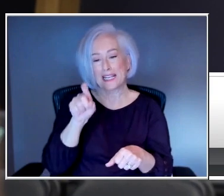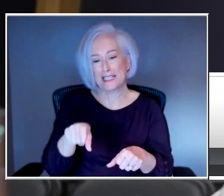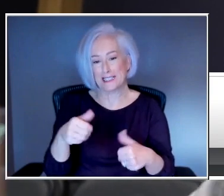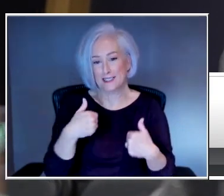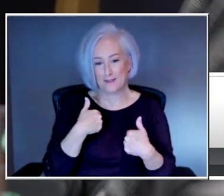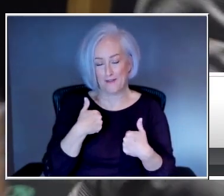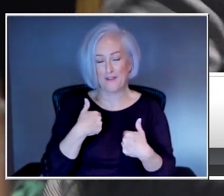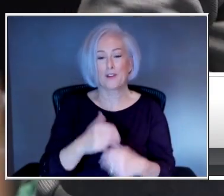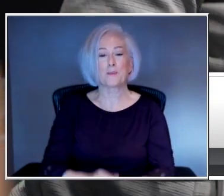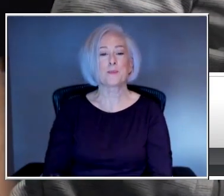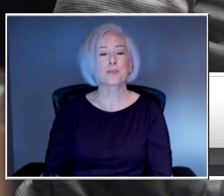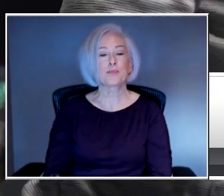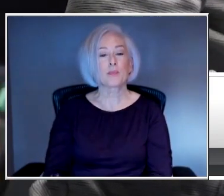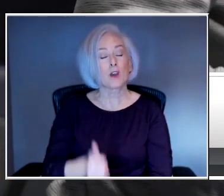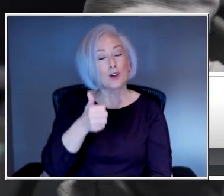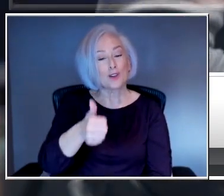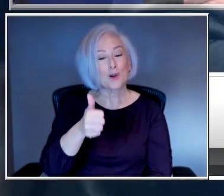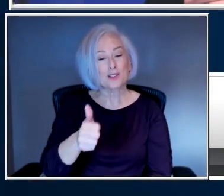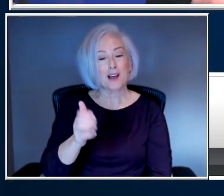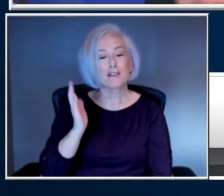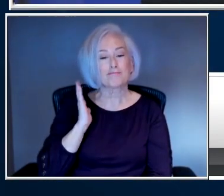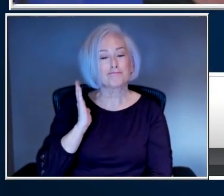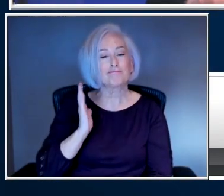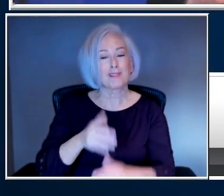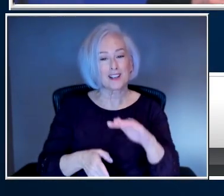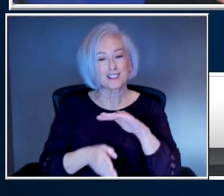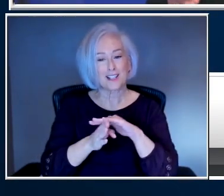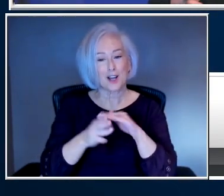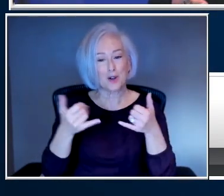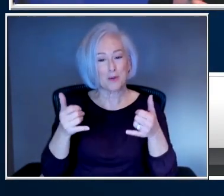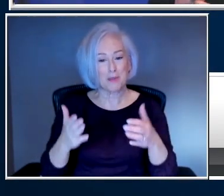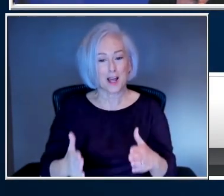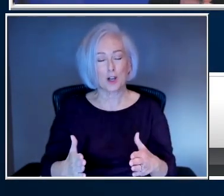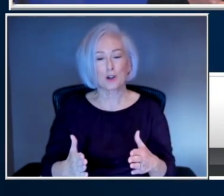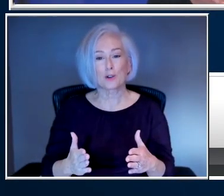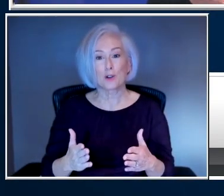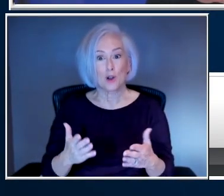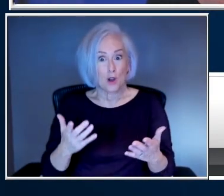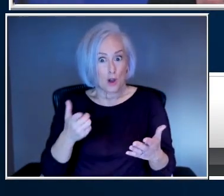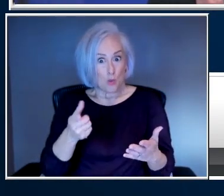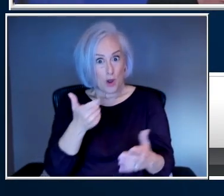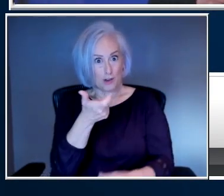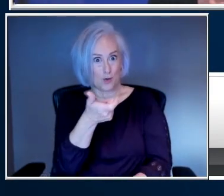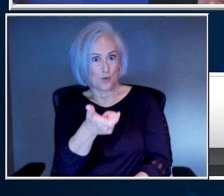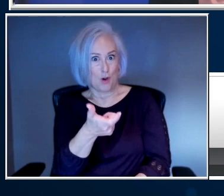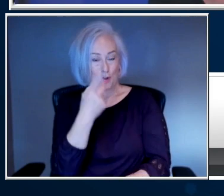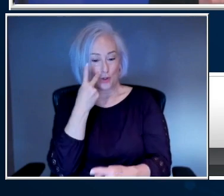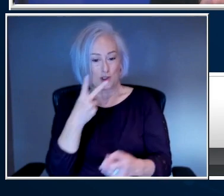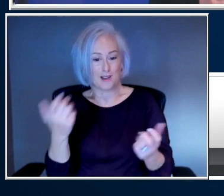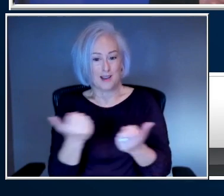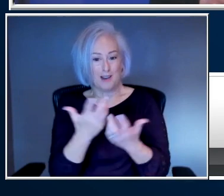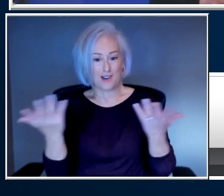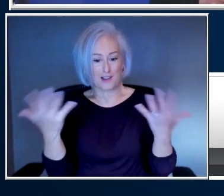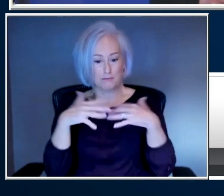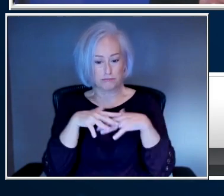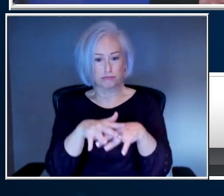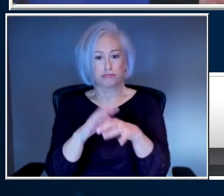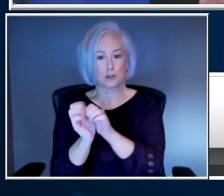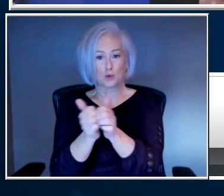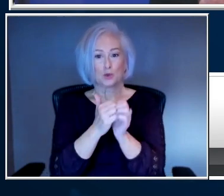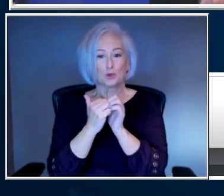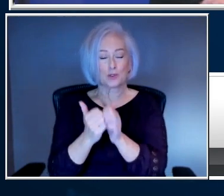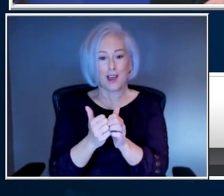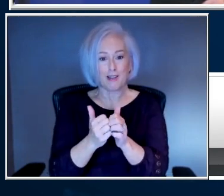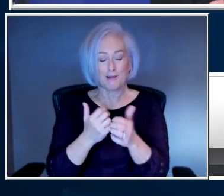a former soccer player yourself, what's it like to not just watch this all come together, but to participate in this very, very exciting